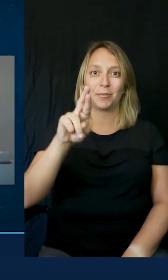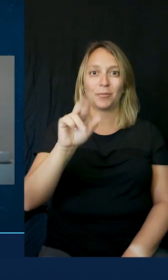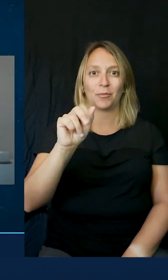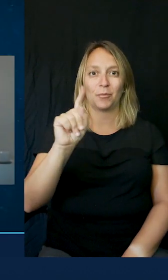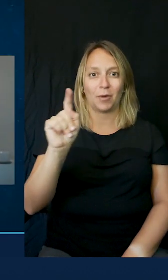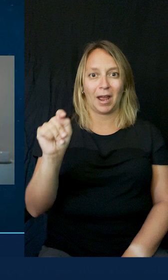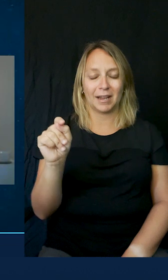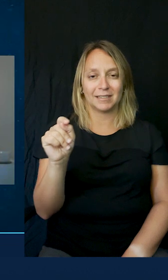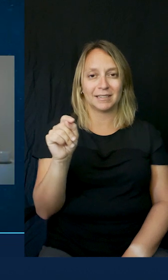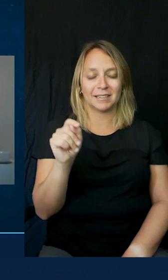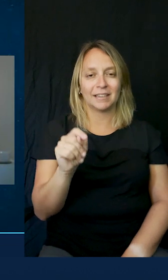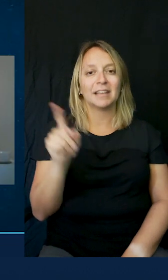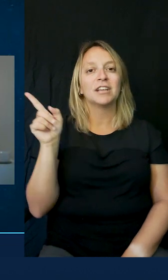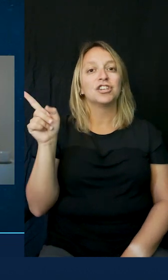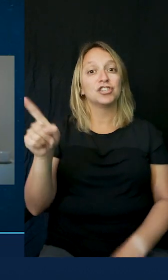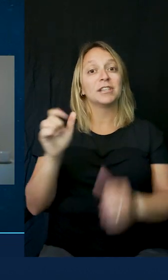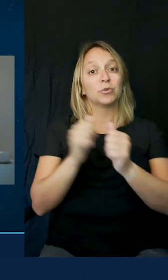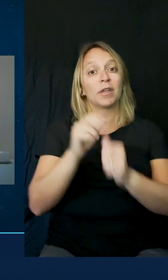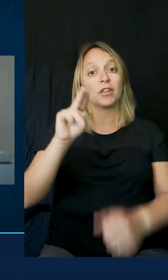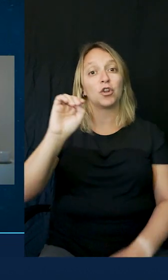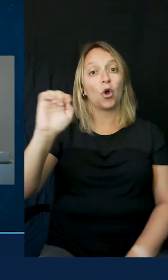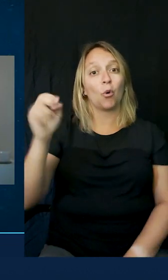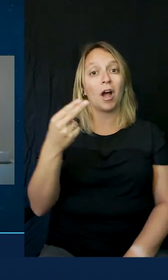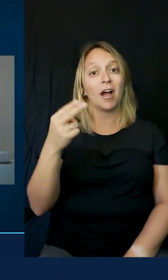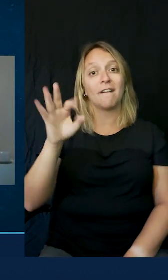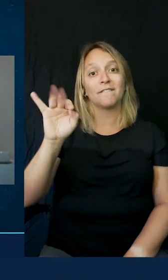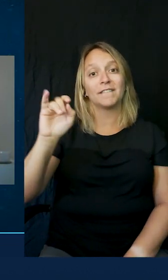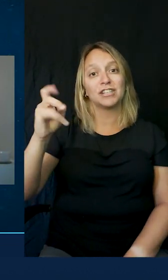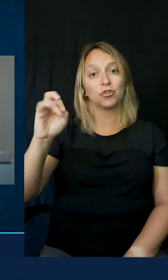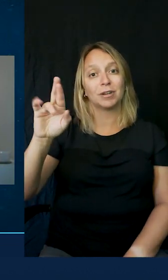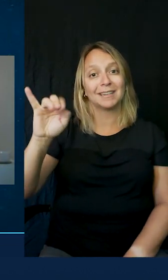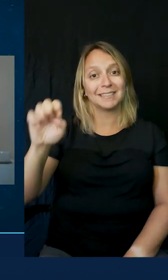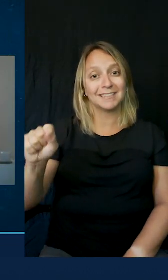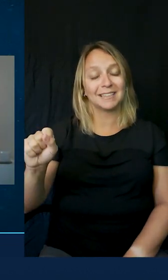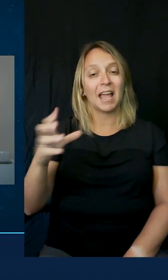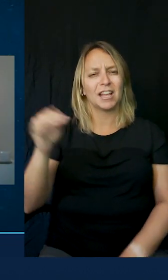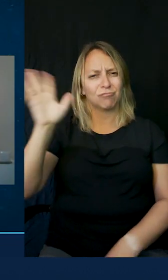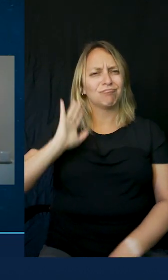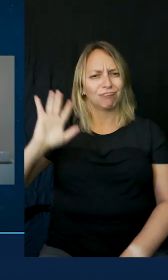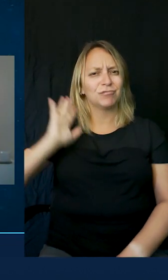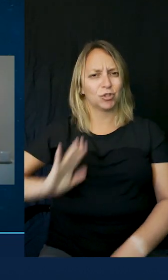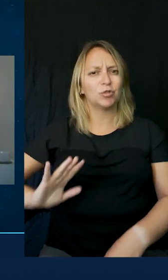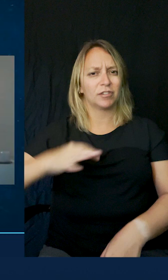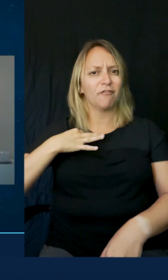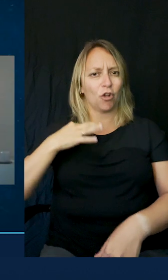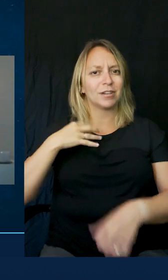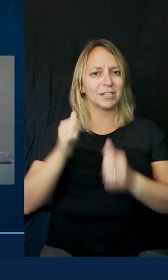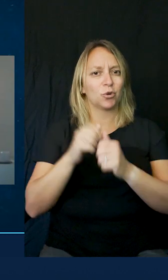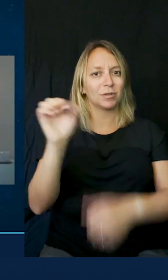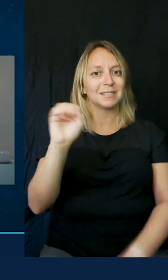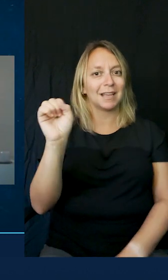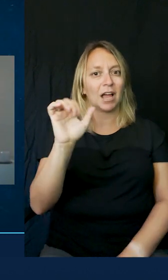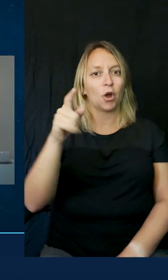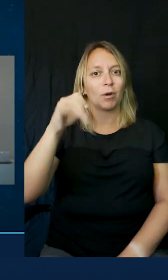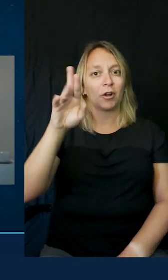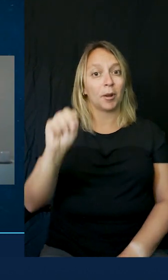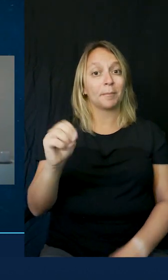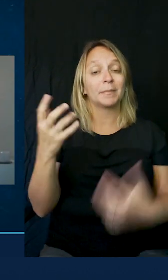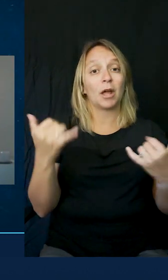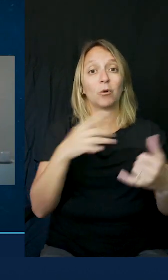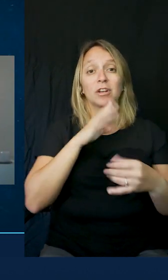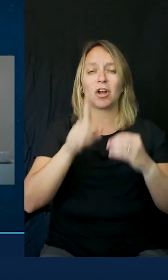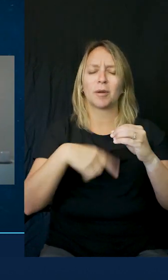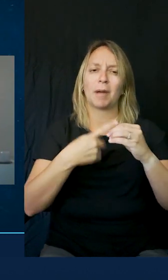former Seattle Aquarium volunteer. Now, Jasmine's going to tell us a little bit about one of the most important prey items that are